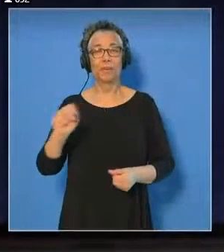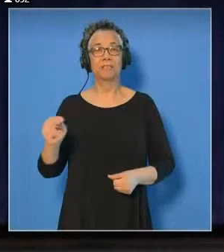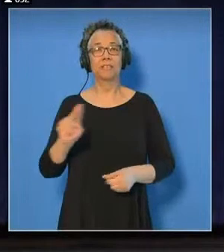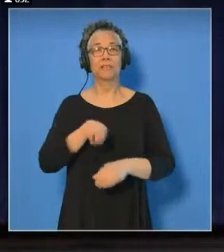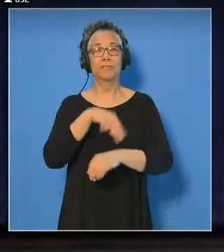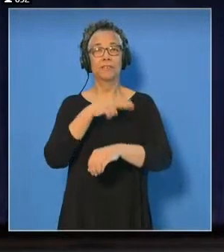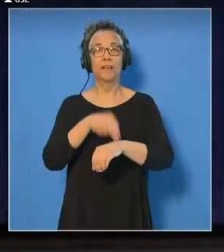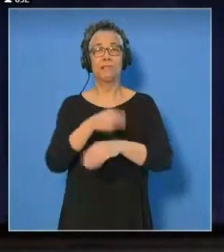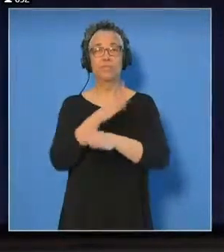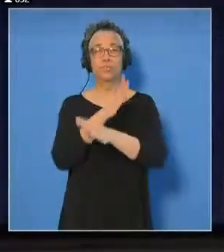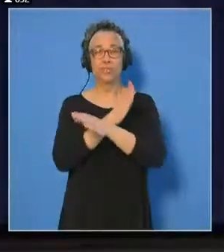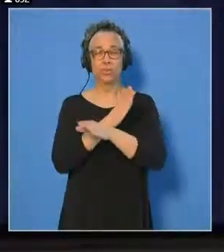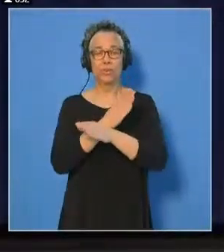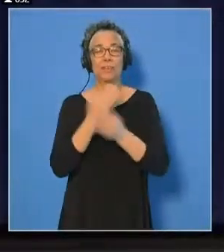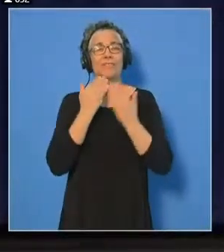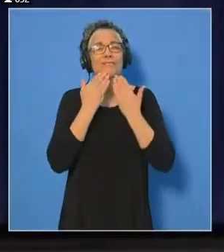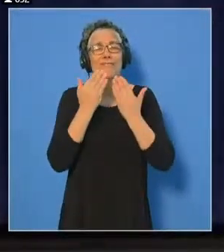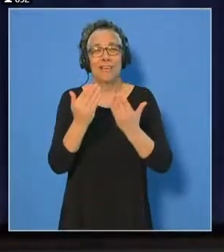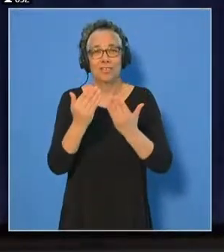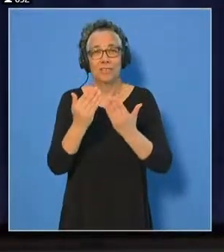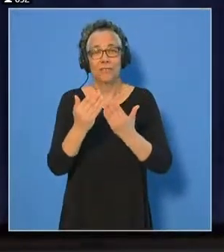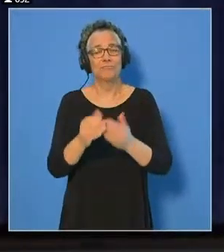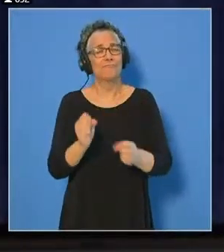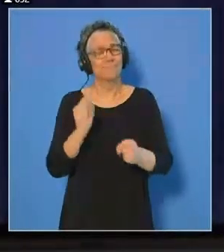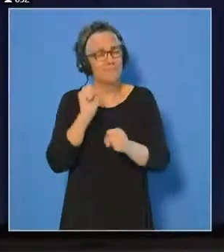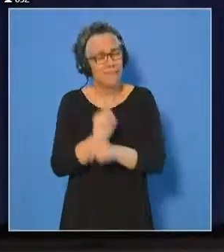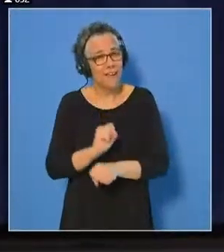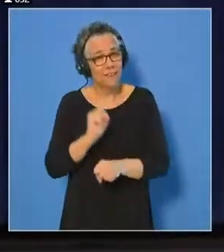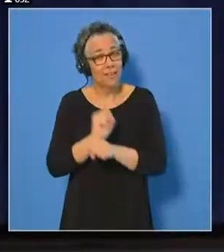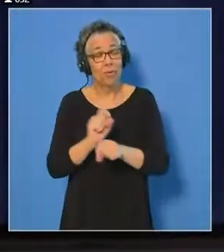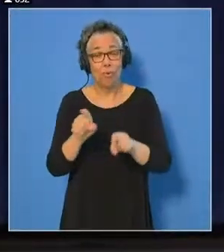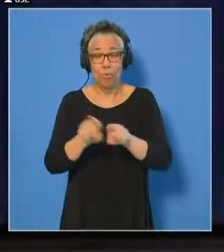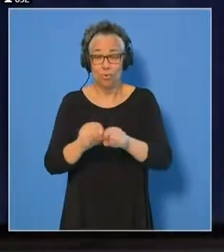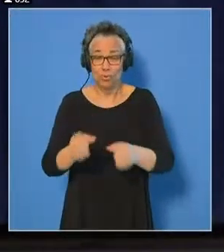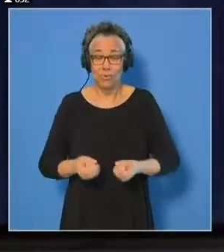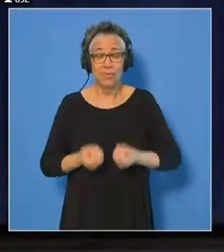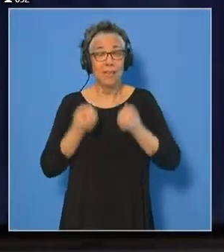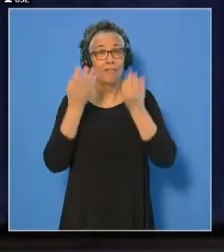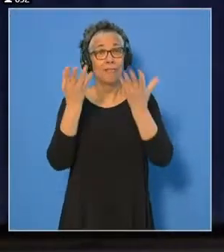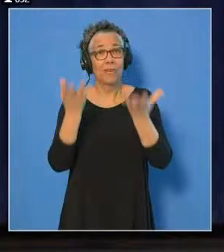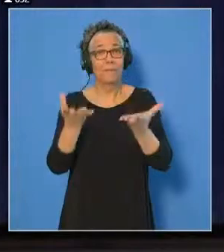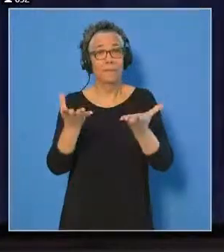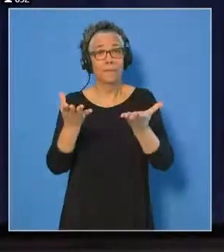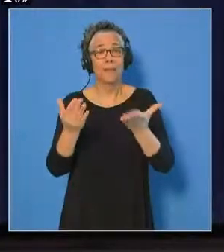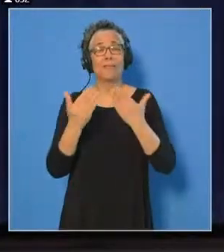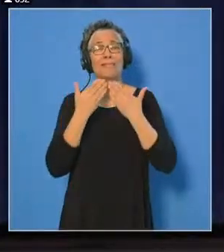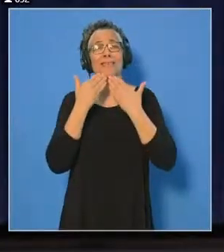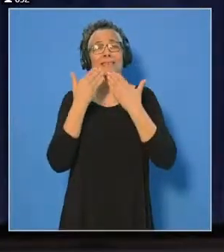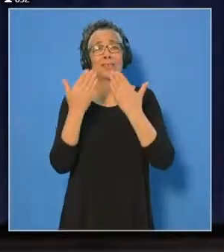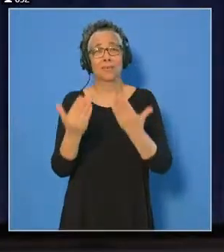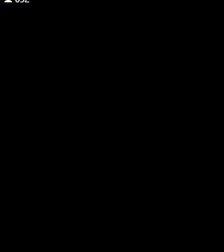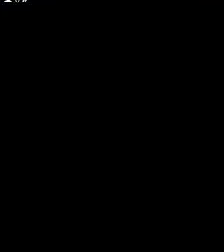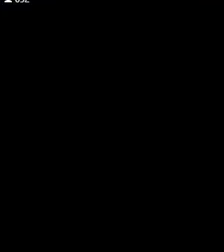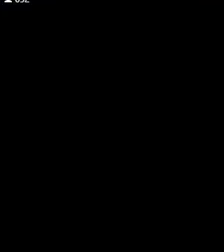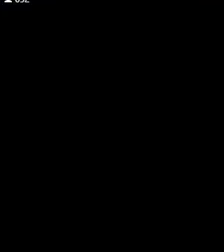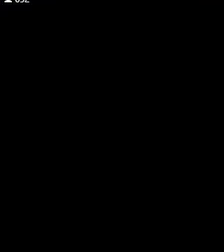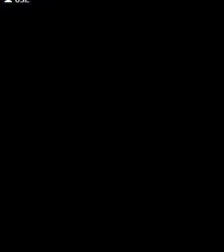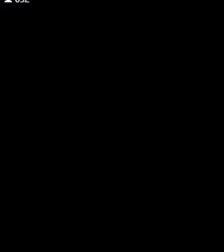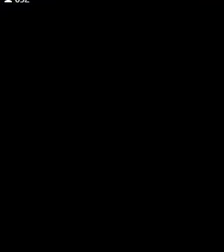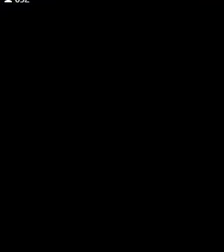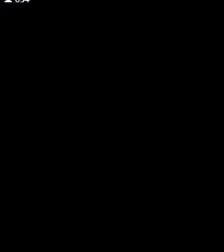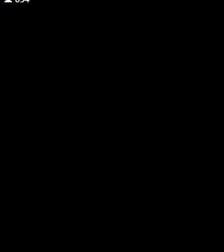Security is appreciative of your dedication and your sacrifice. And again, we say thank you.